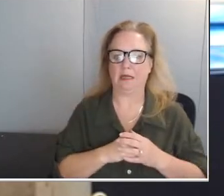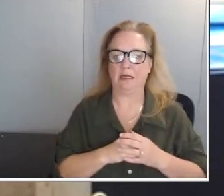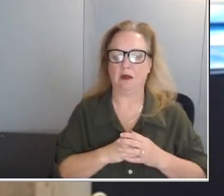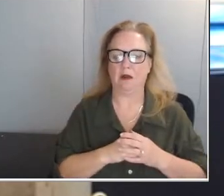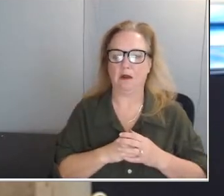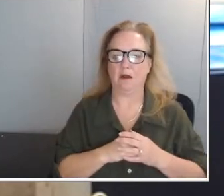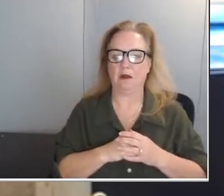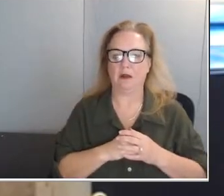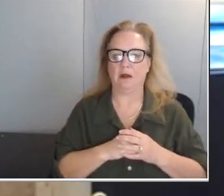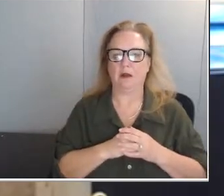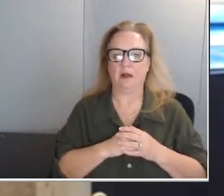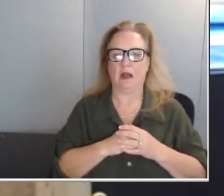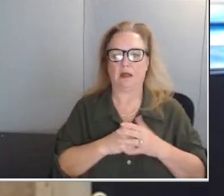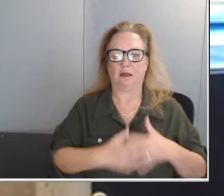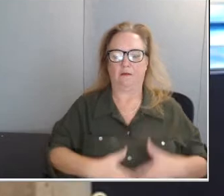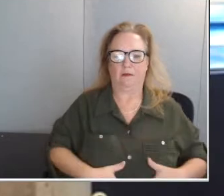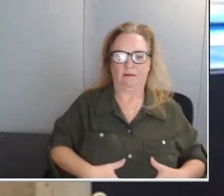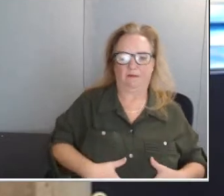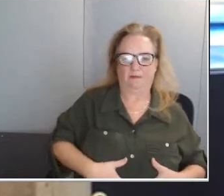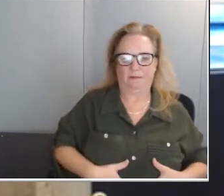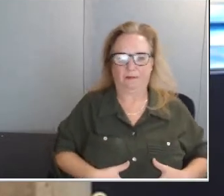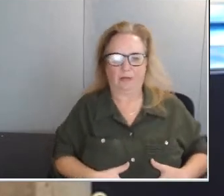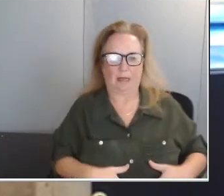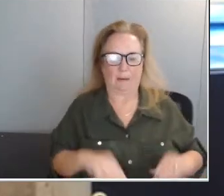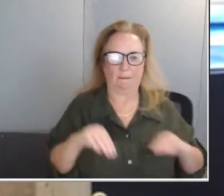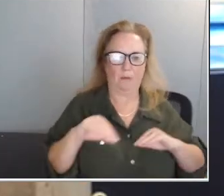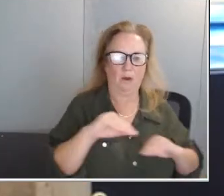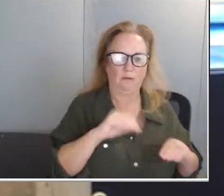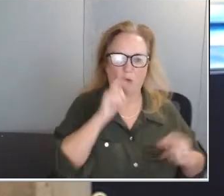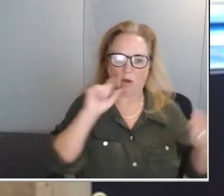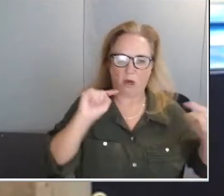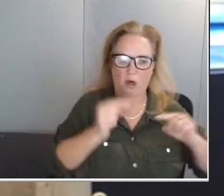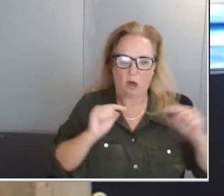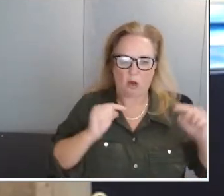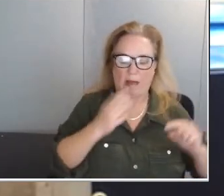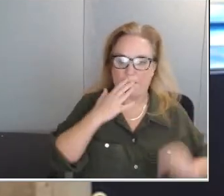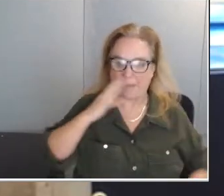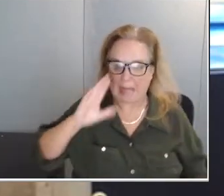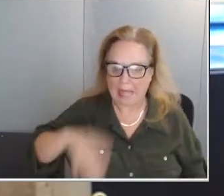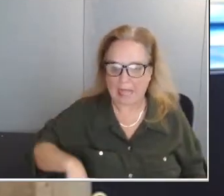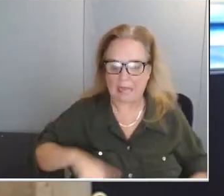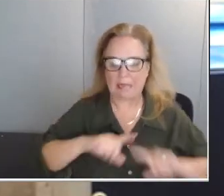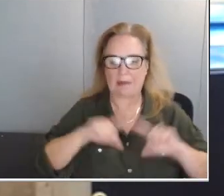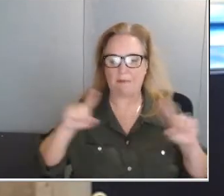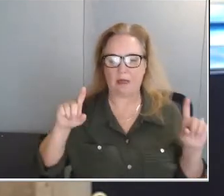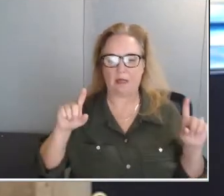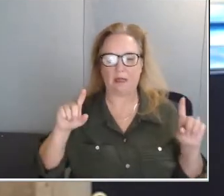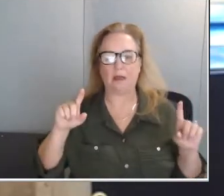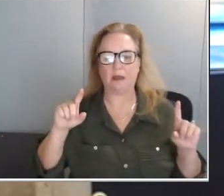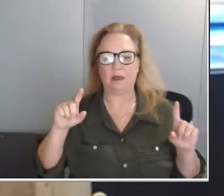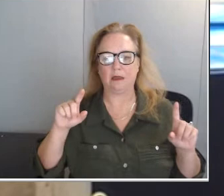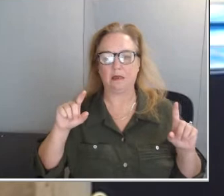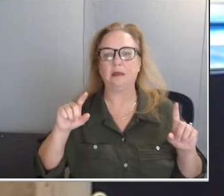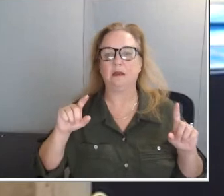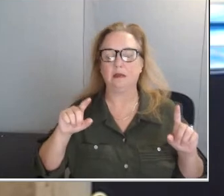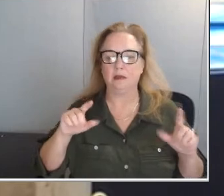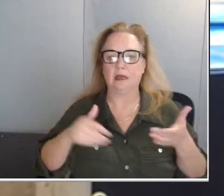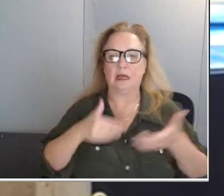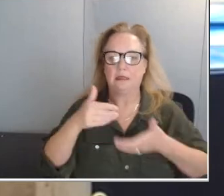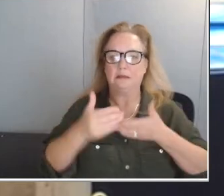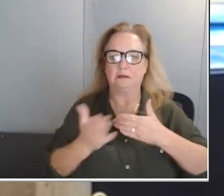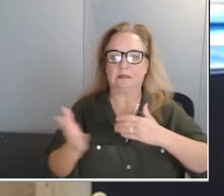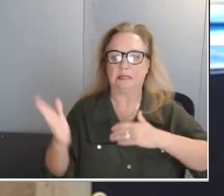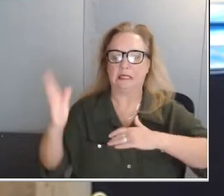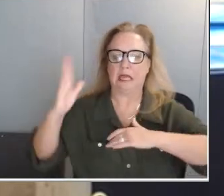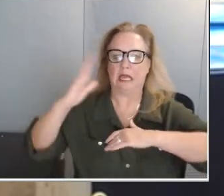Basically, I could position myself in certain ways to where it wouldn't hurt terribly. But, as the course of the day